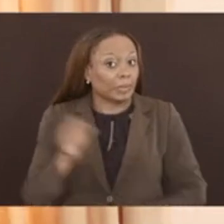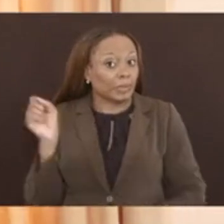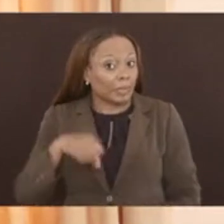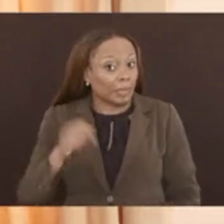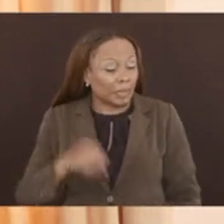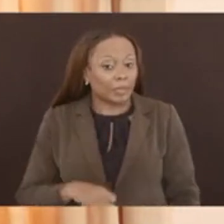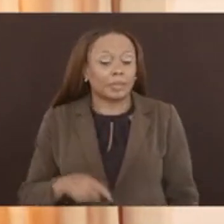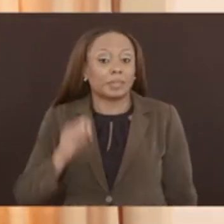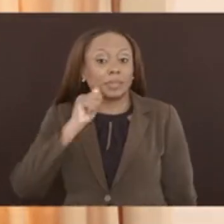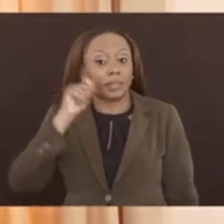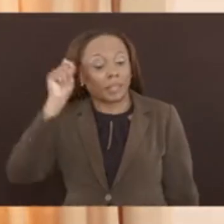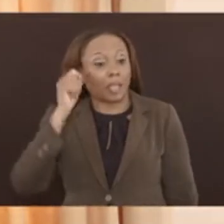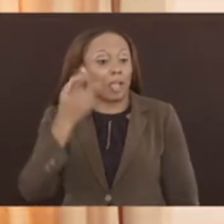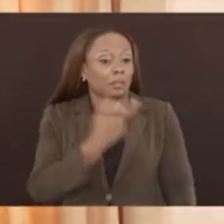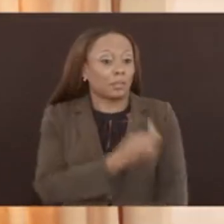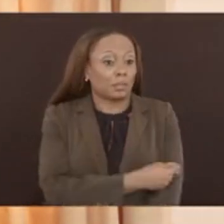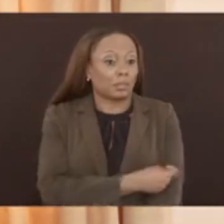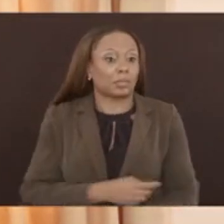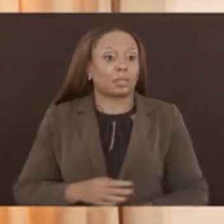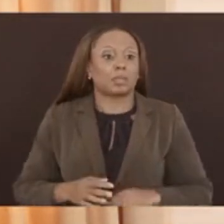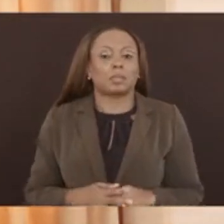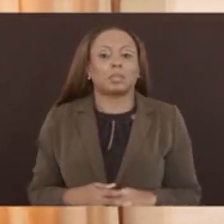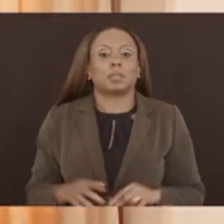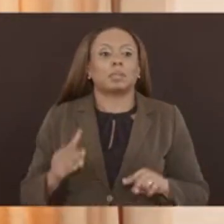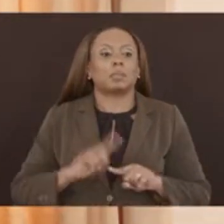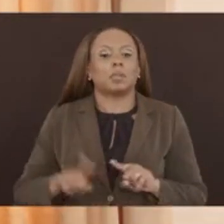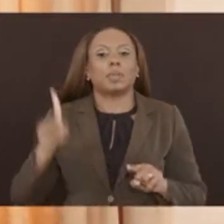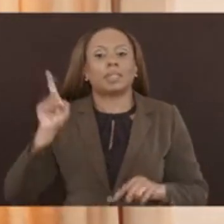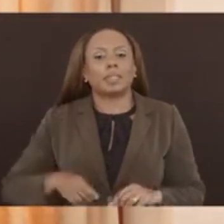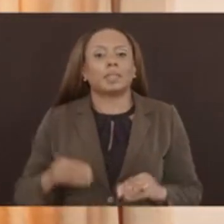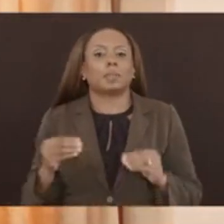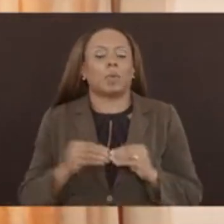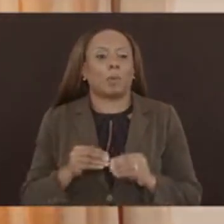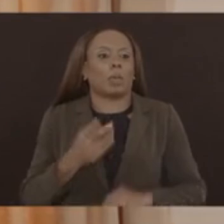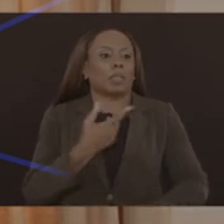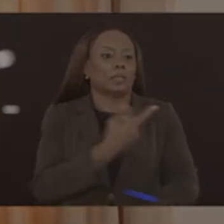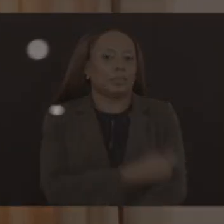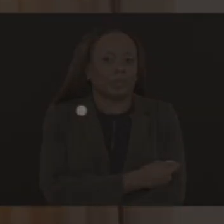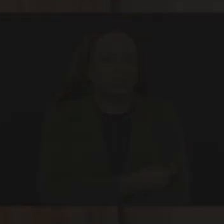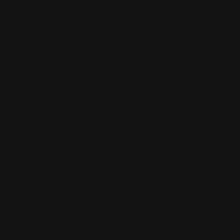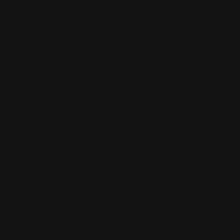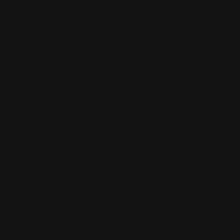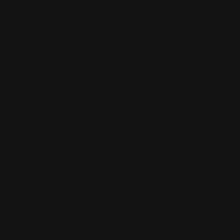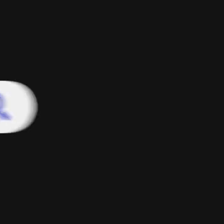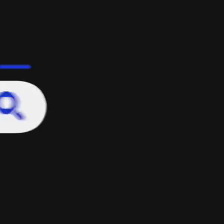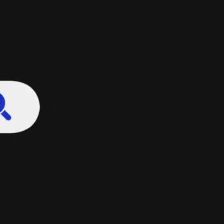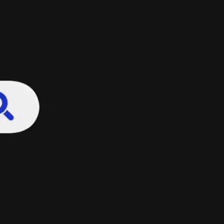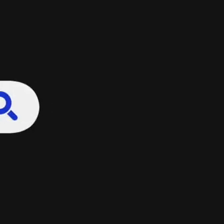preteens, but we need to get the numbers up so that our young people can get back to school.